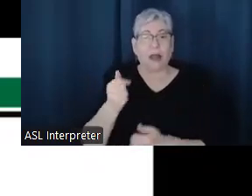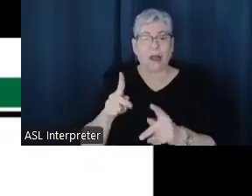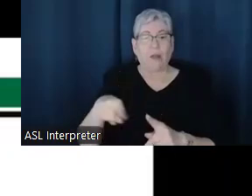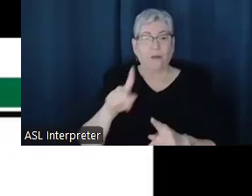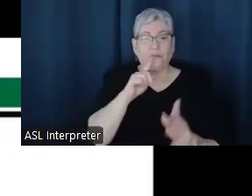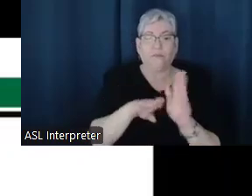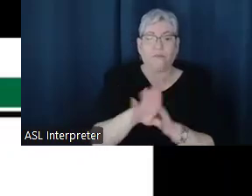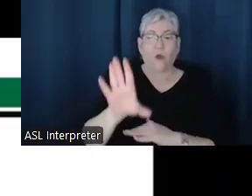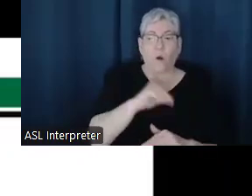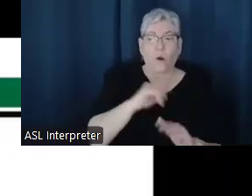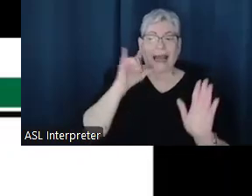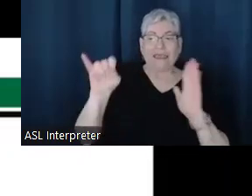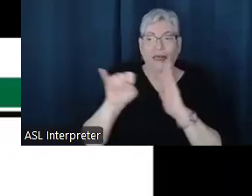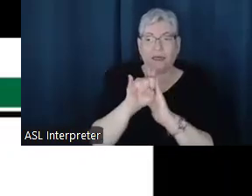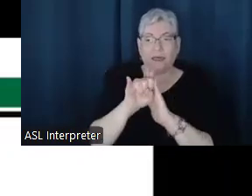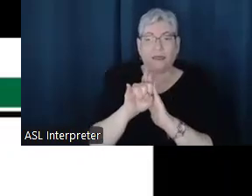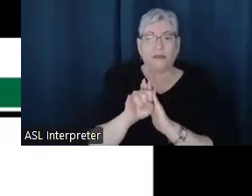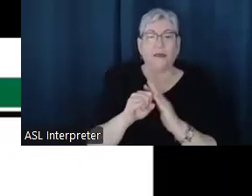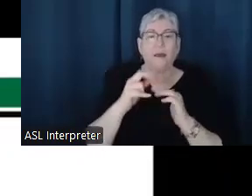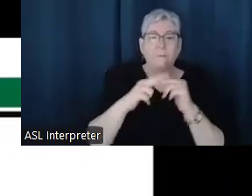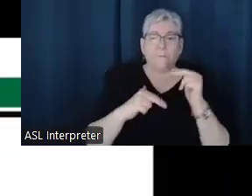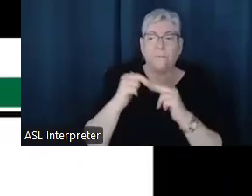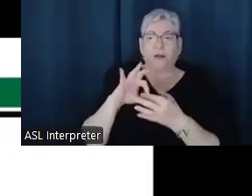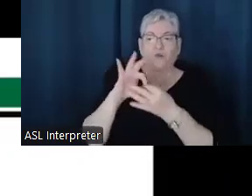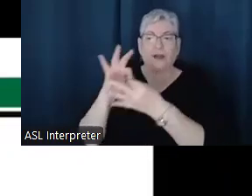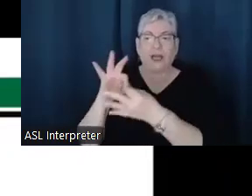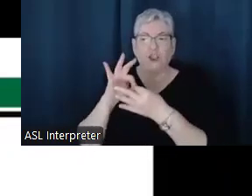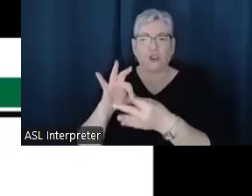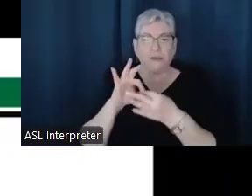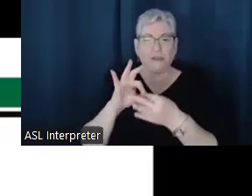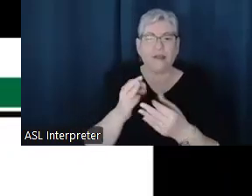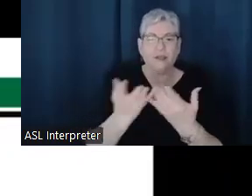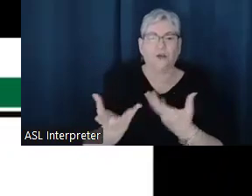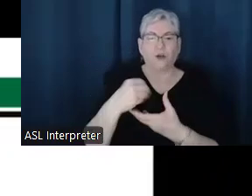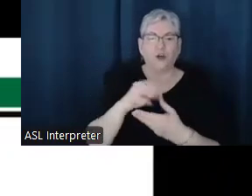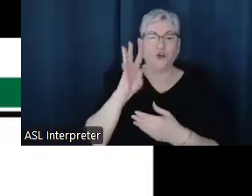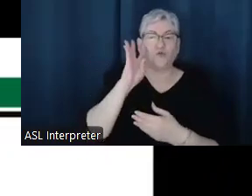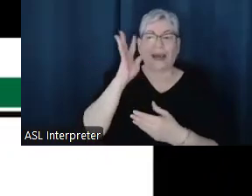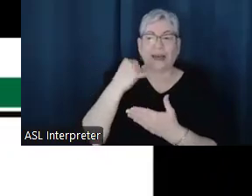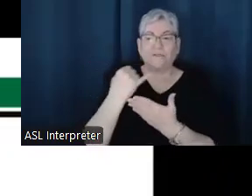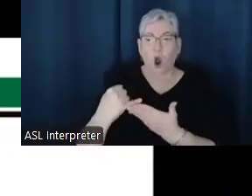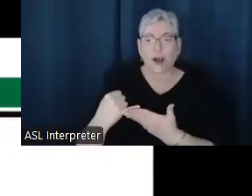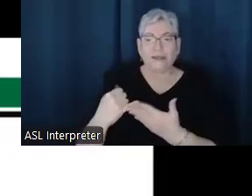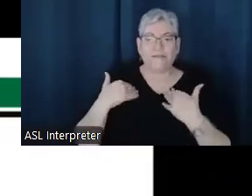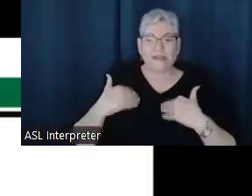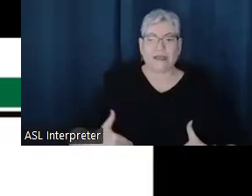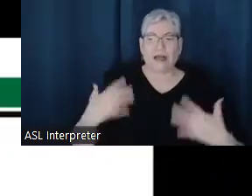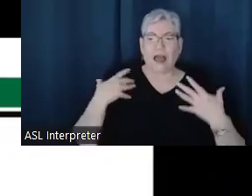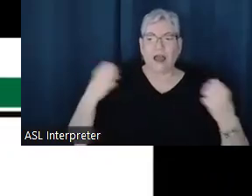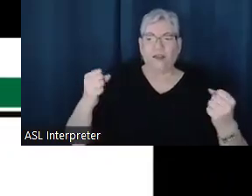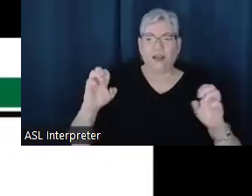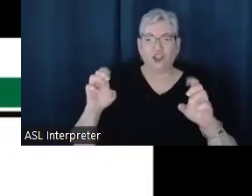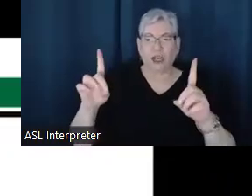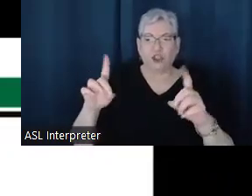identity, build relationships, things that include creative arts, physical and health education?